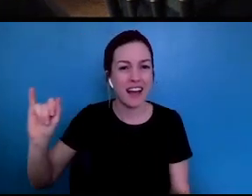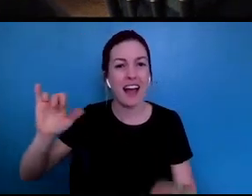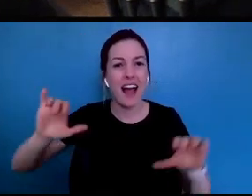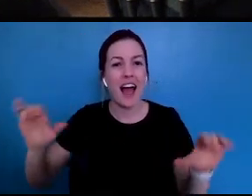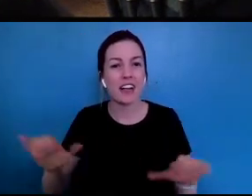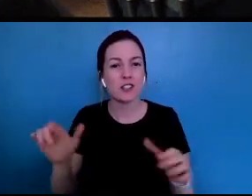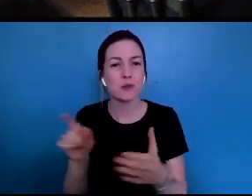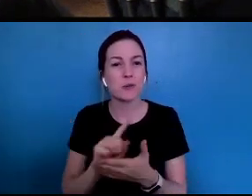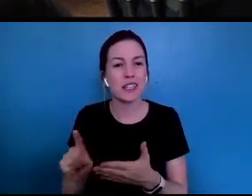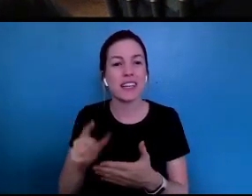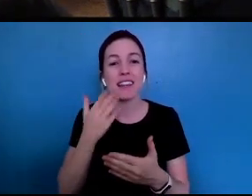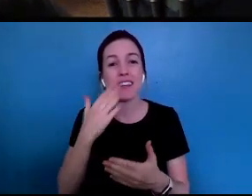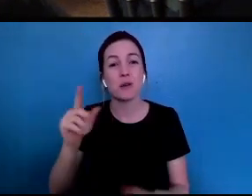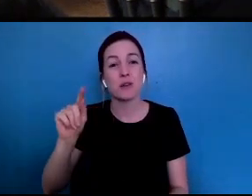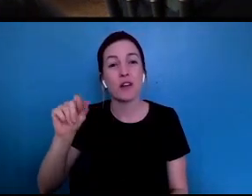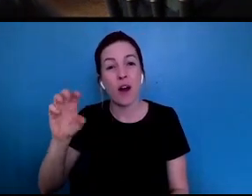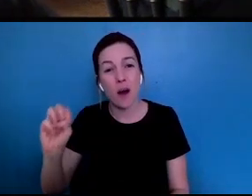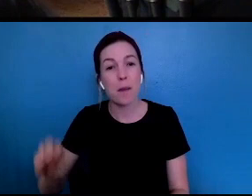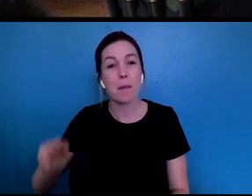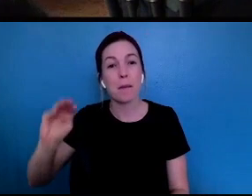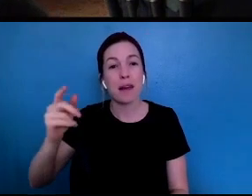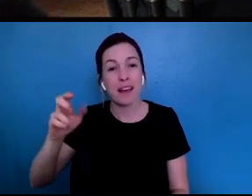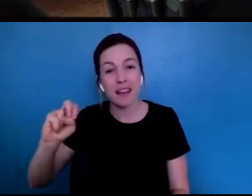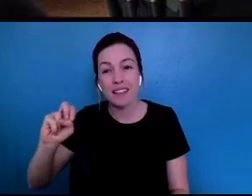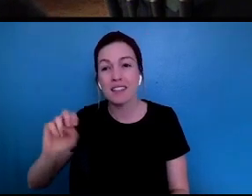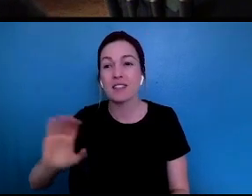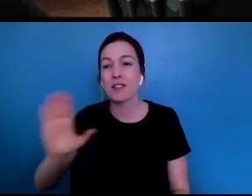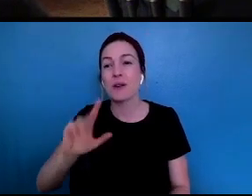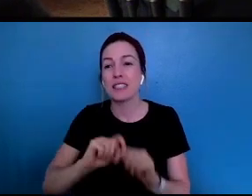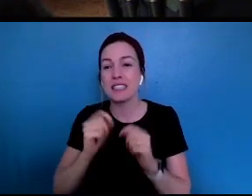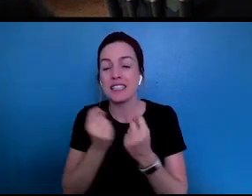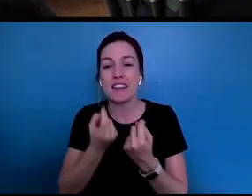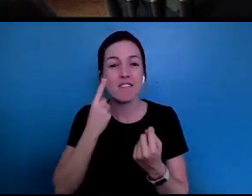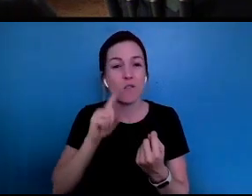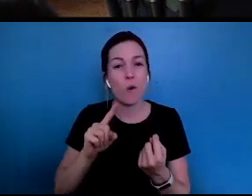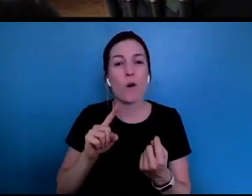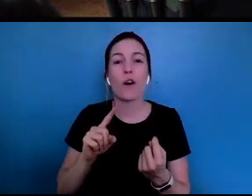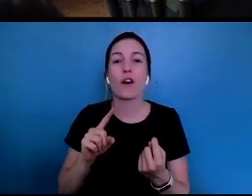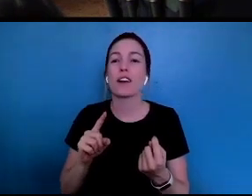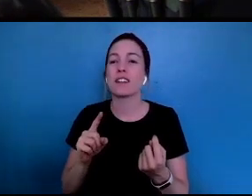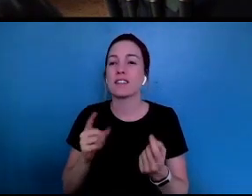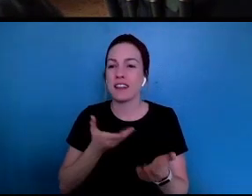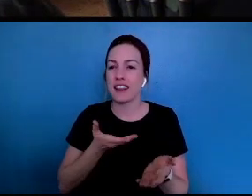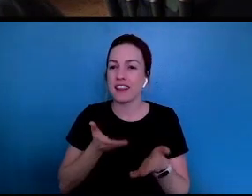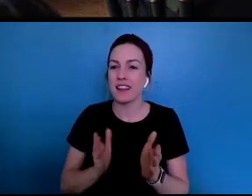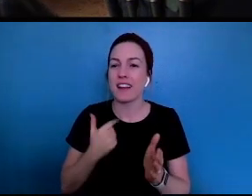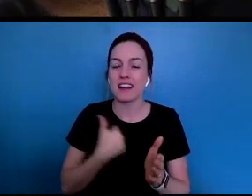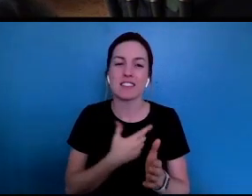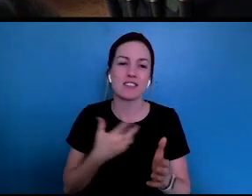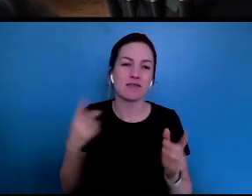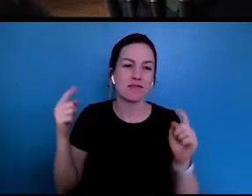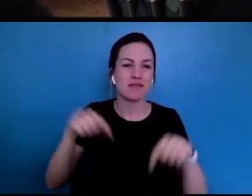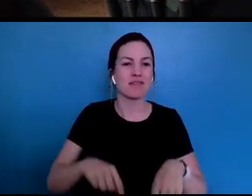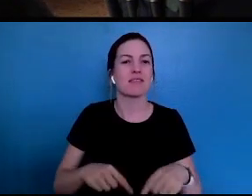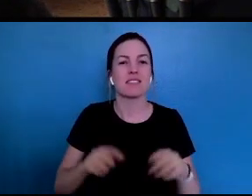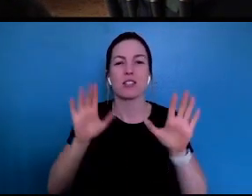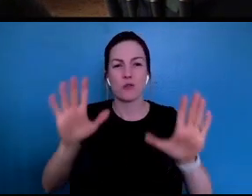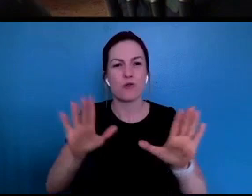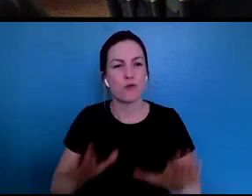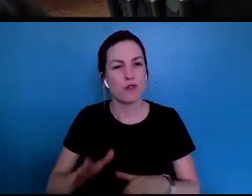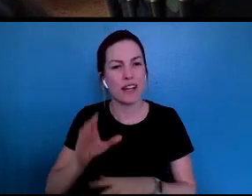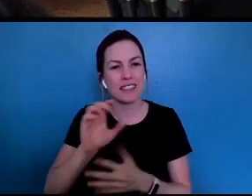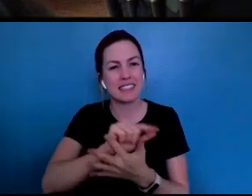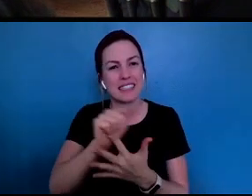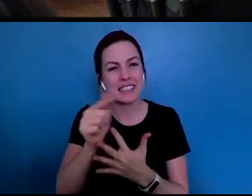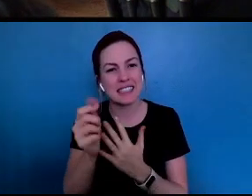you to Tom and to Megan and your teams for having us as part of this phenomenal series. I want to also